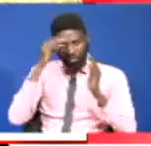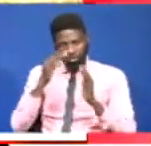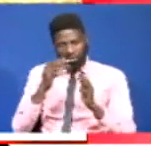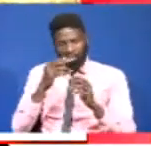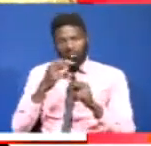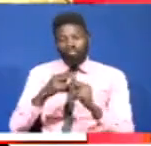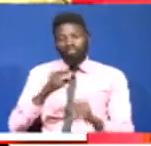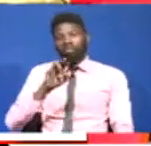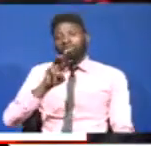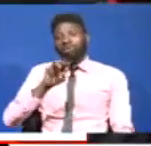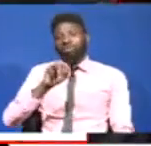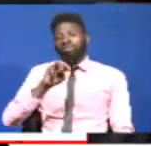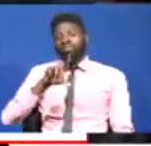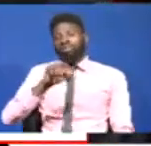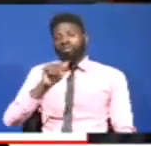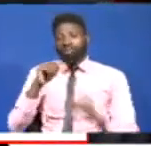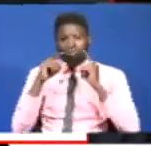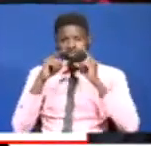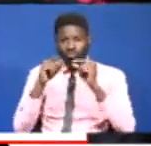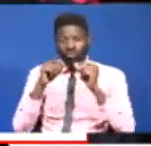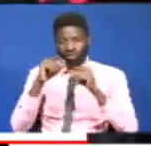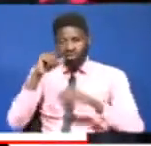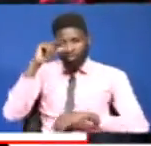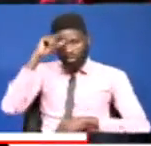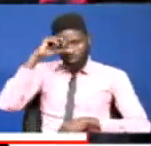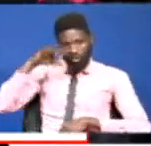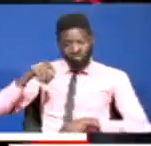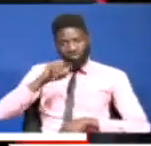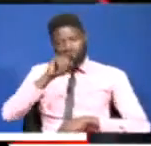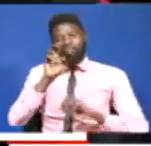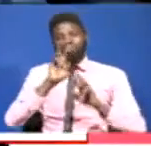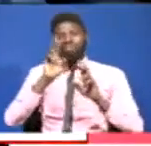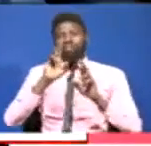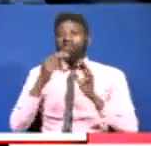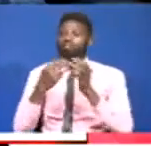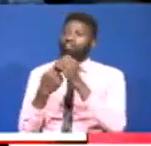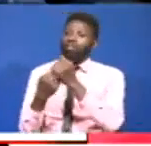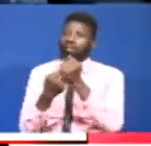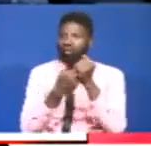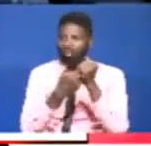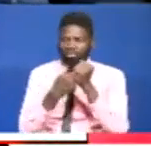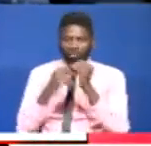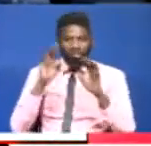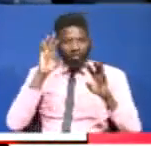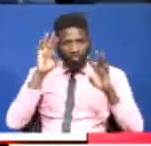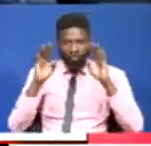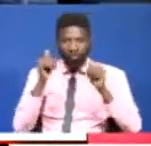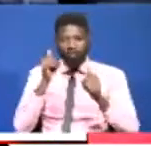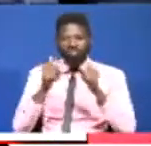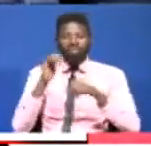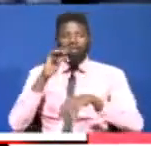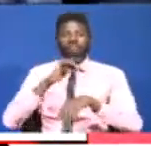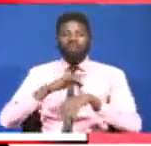governments are ready to partner with such innovations that are a big burden derailing developments in the